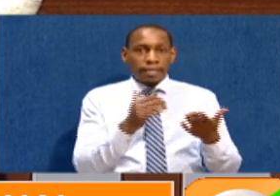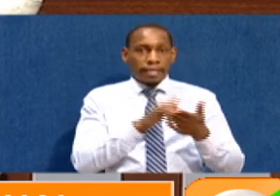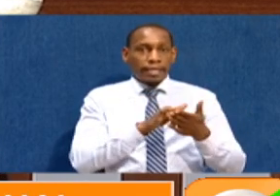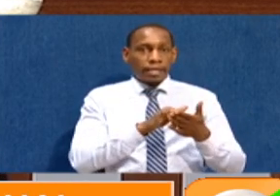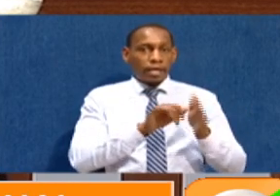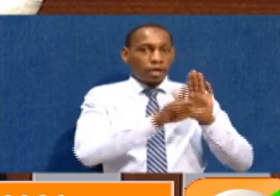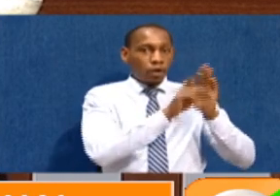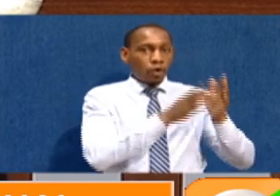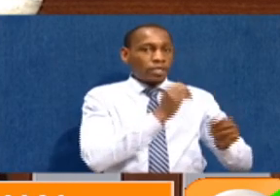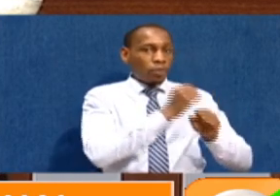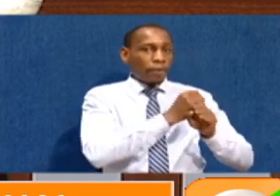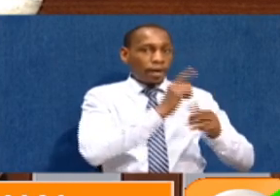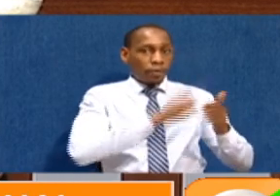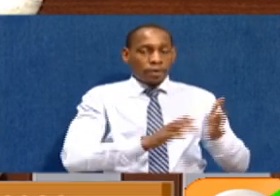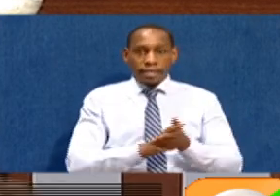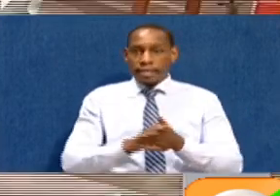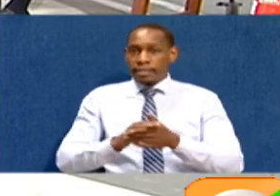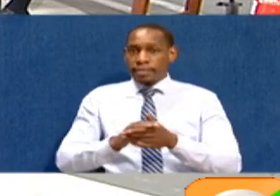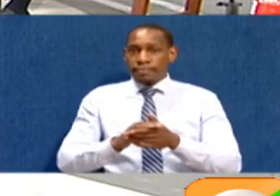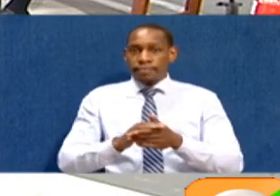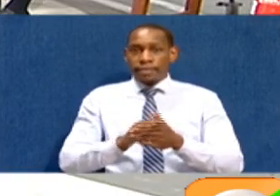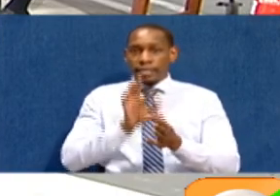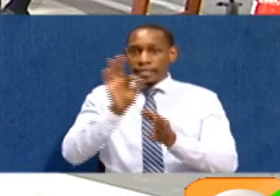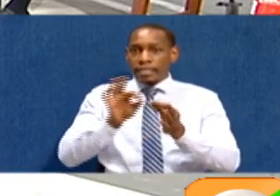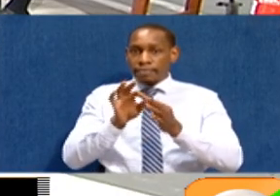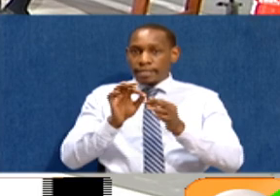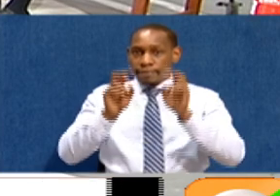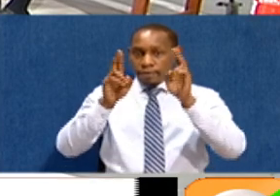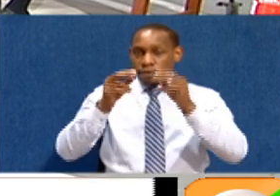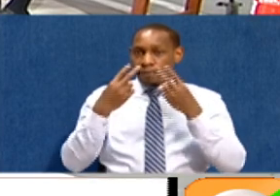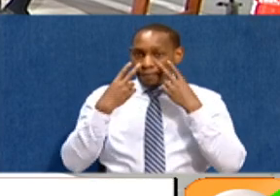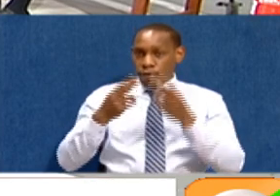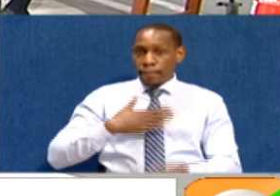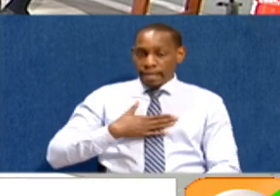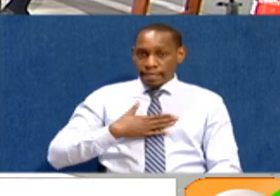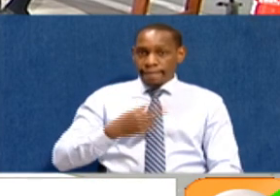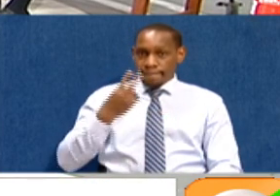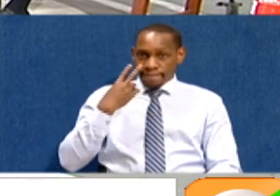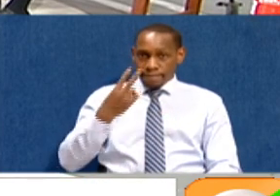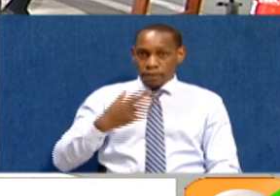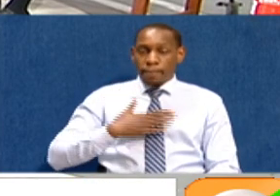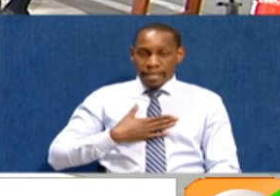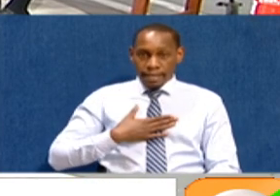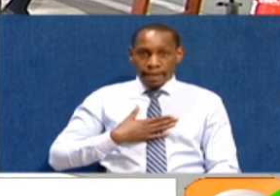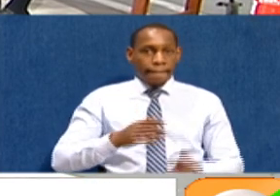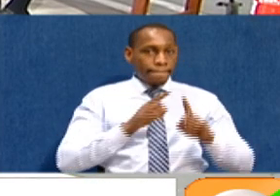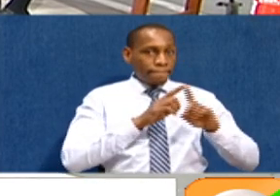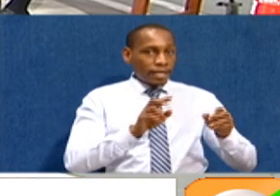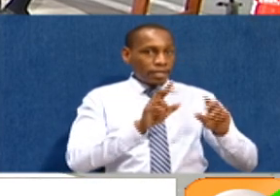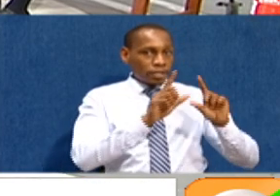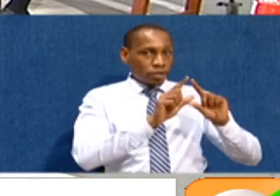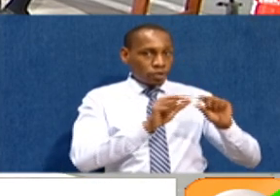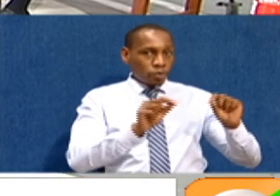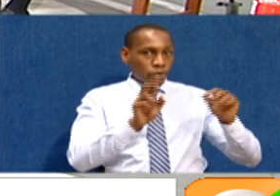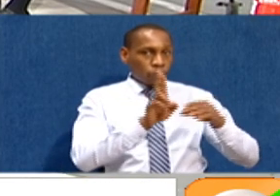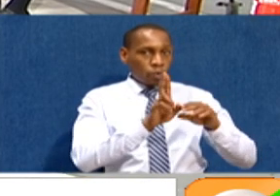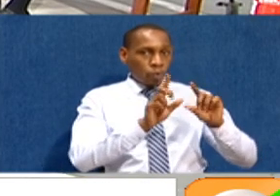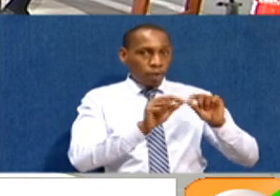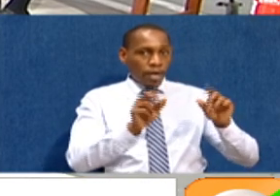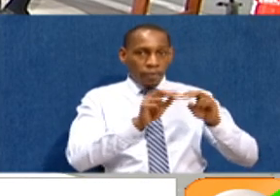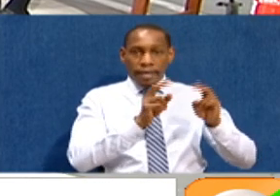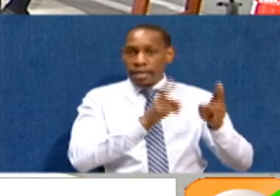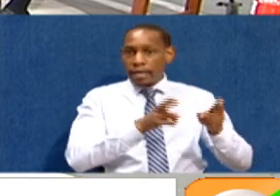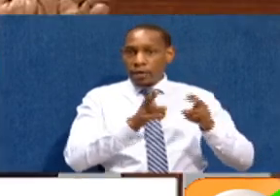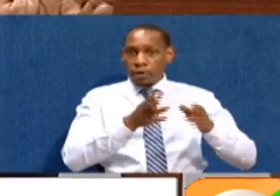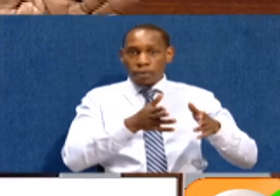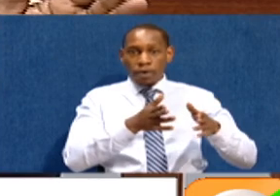what lawyers do. In this particular context, my view. Yeah, it has been your view. In this particular but I'll context. Use the word pedestrian with due respect.